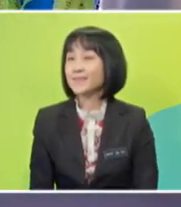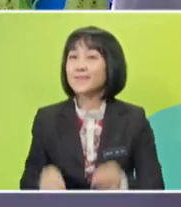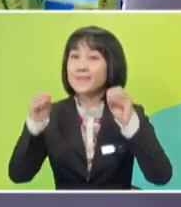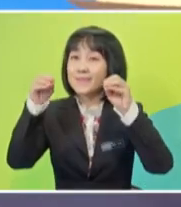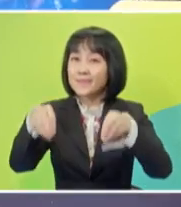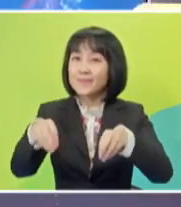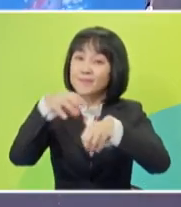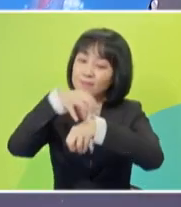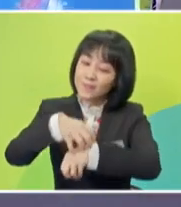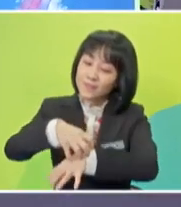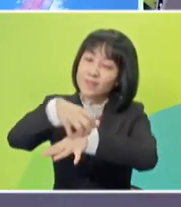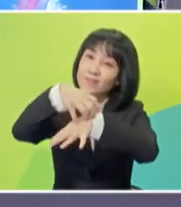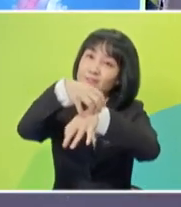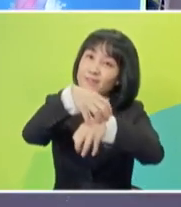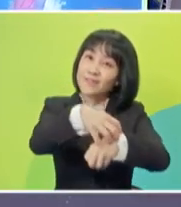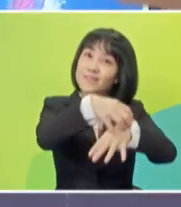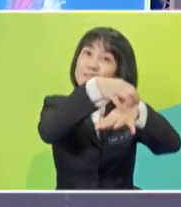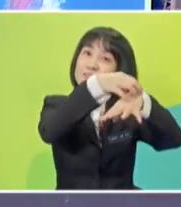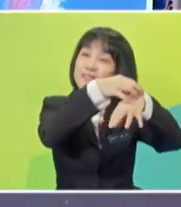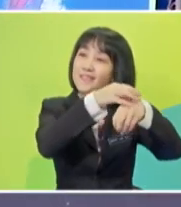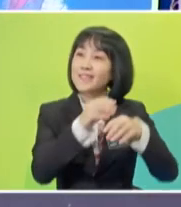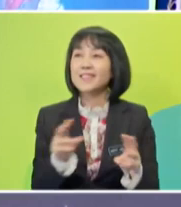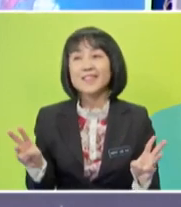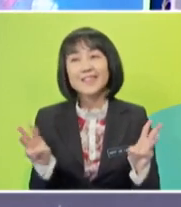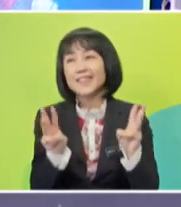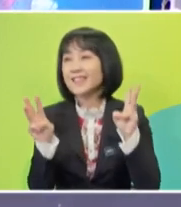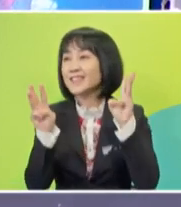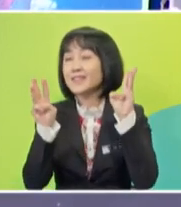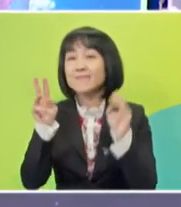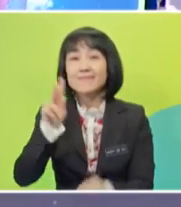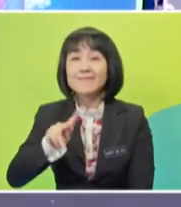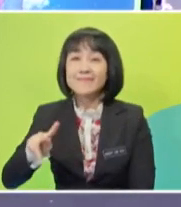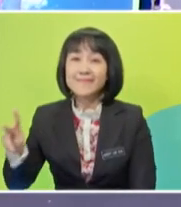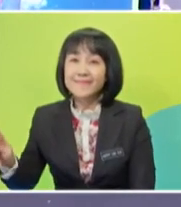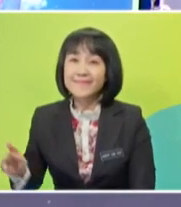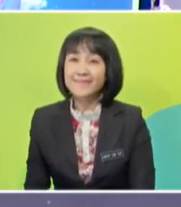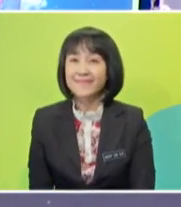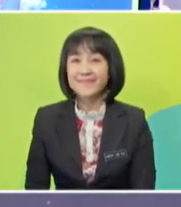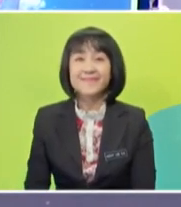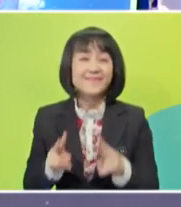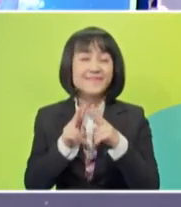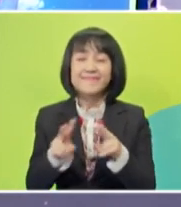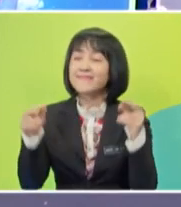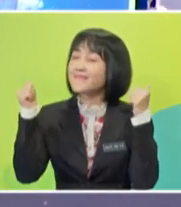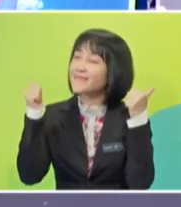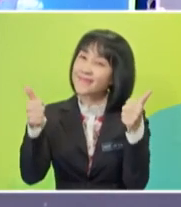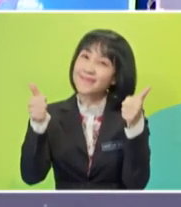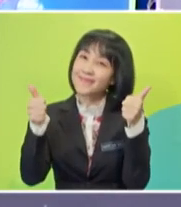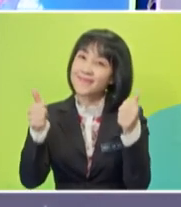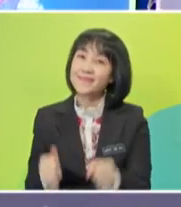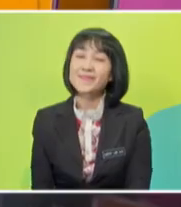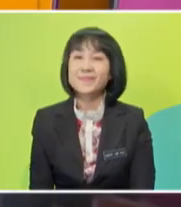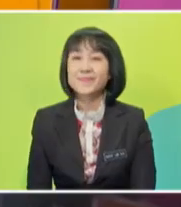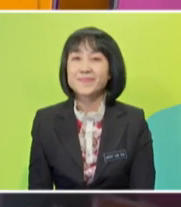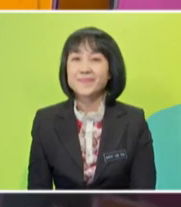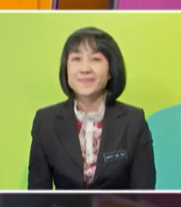the jellyfish over here. Wow, pupils, very well done. Okay, you